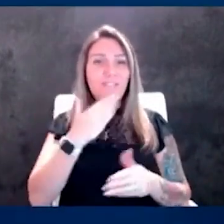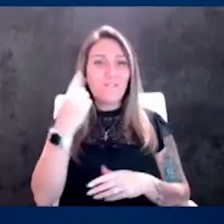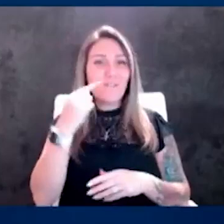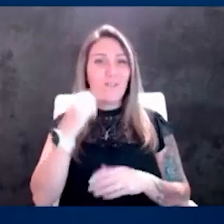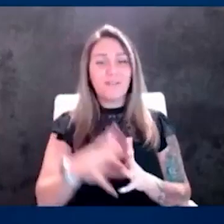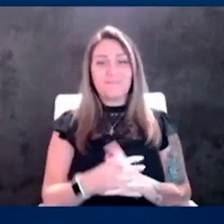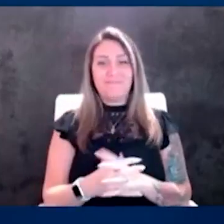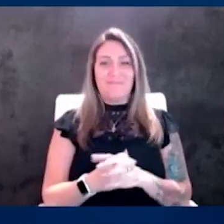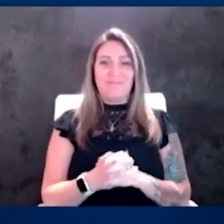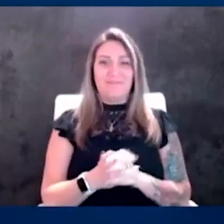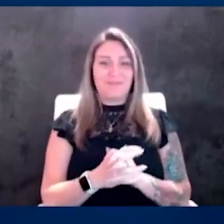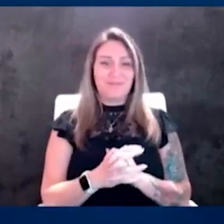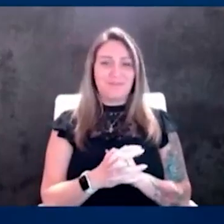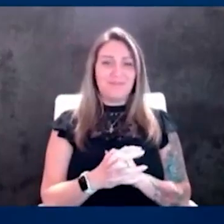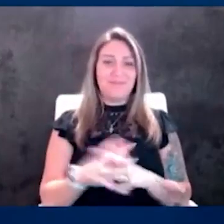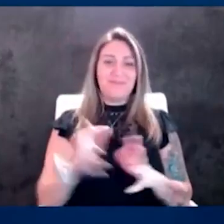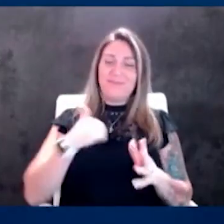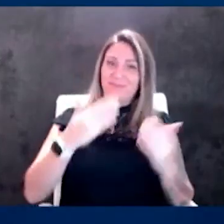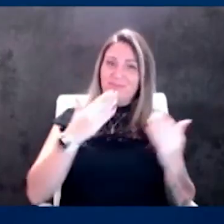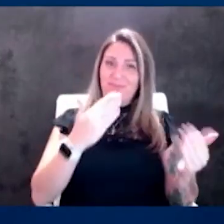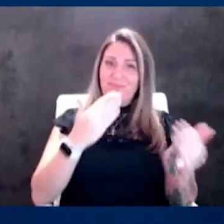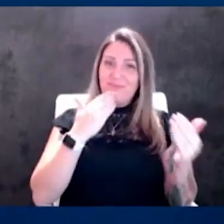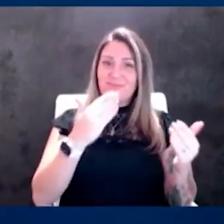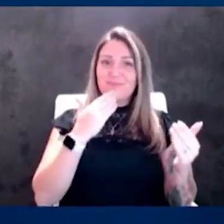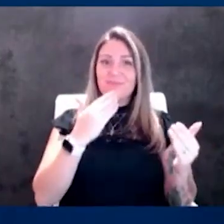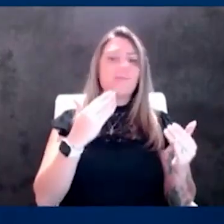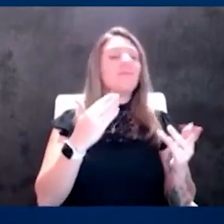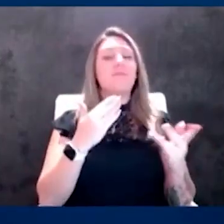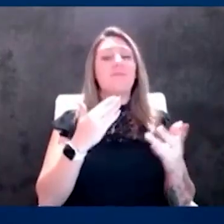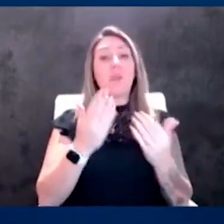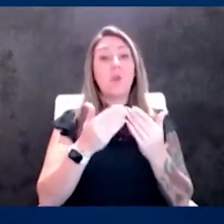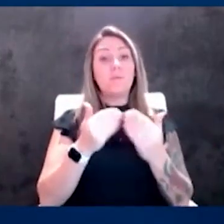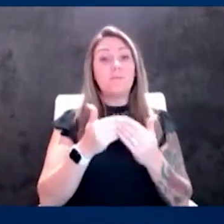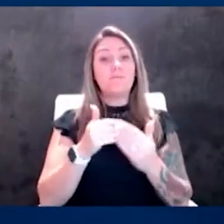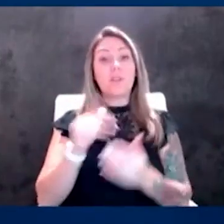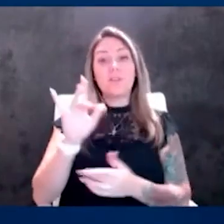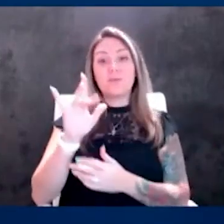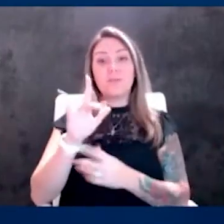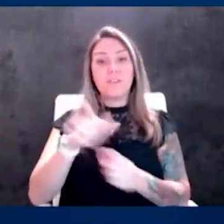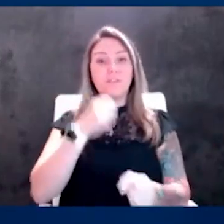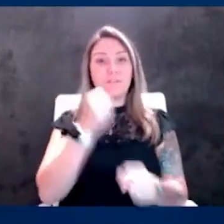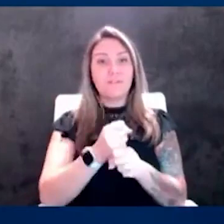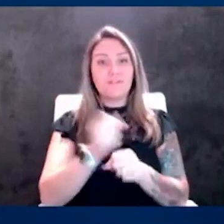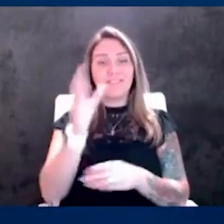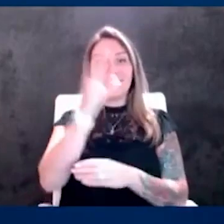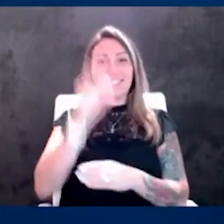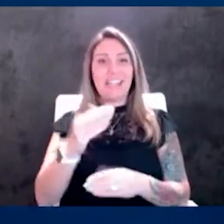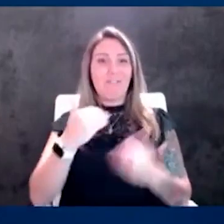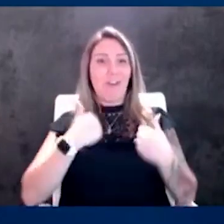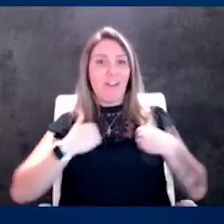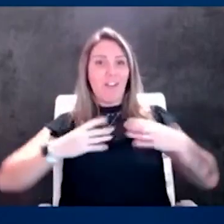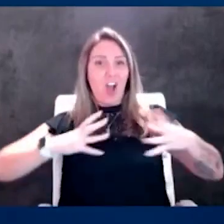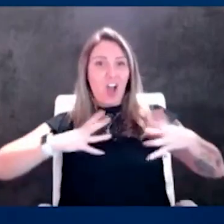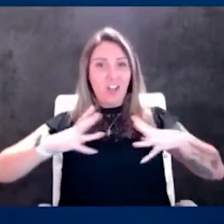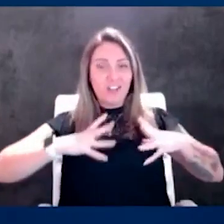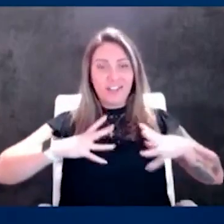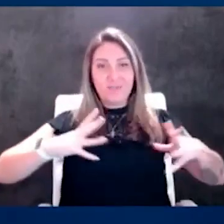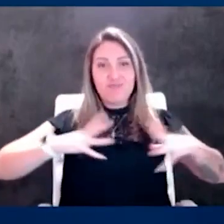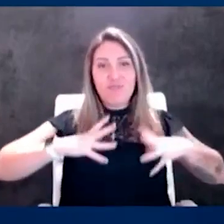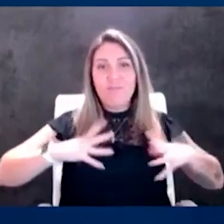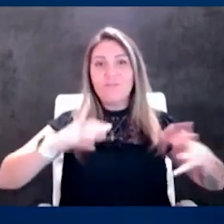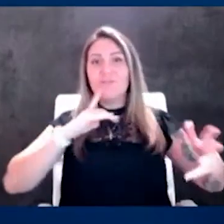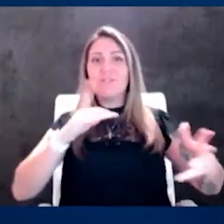thankful because you guys, for almost 25 years, I've never had holidays off. I worked in TV news my whole